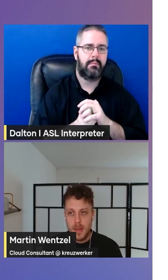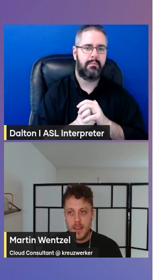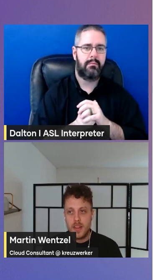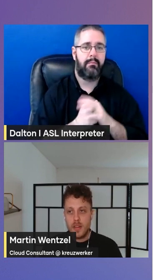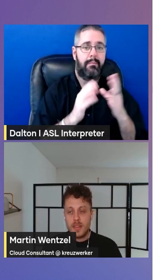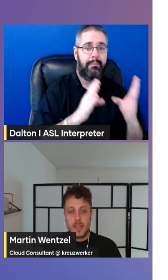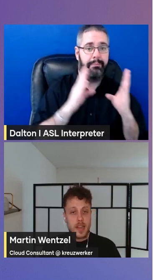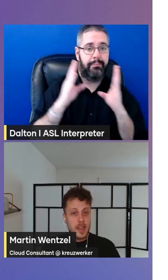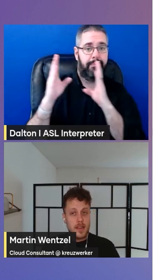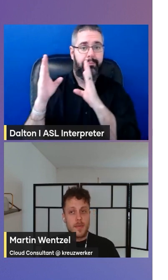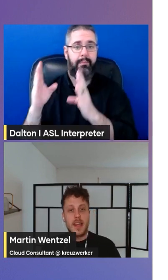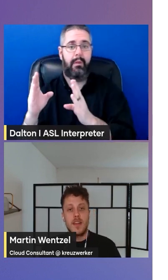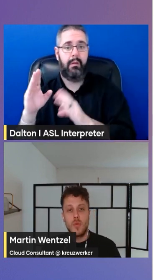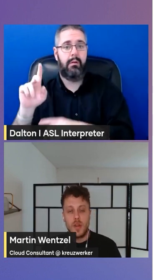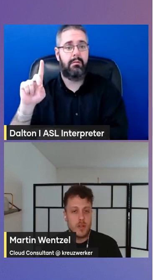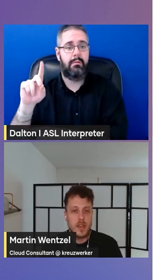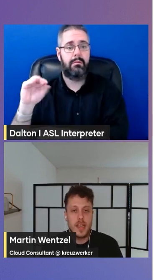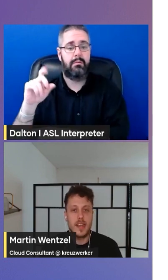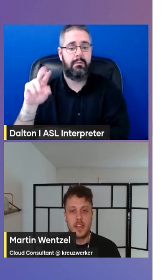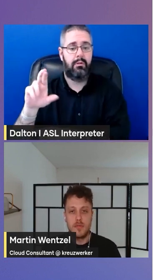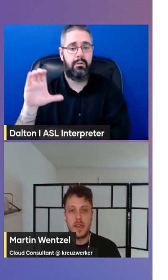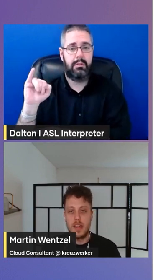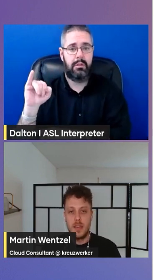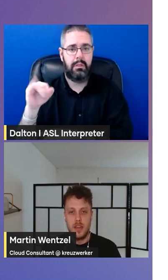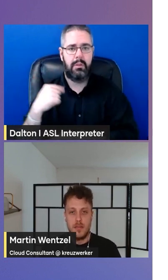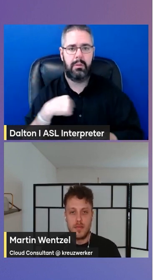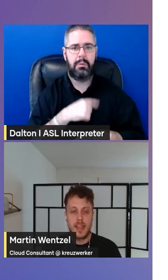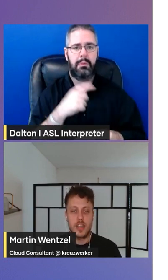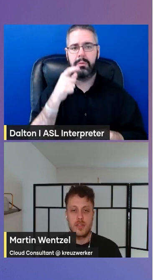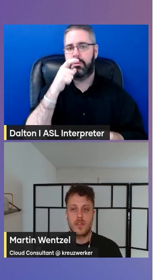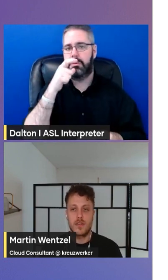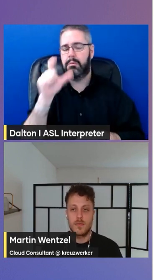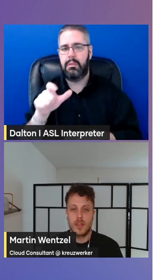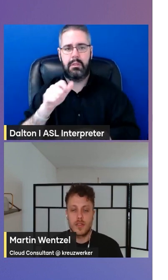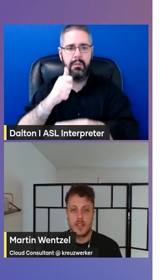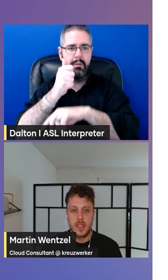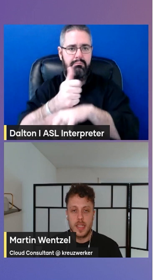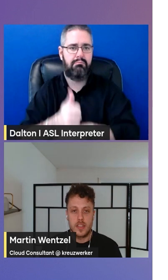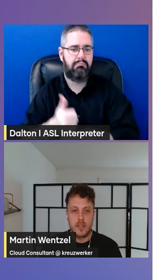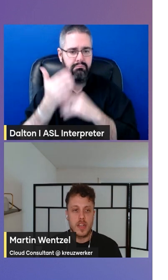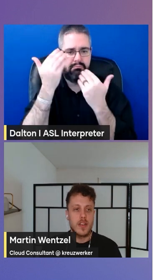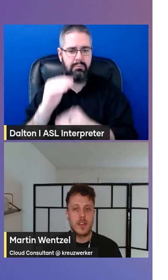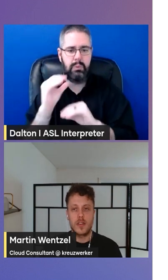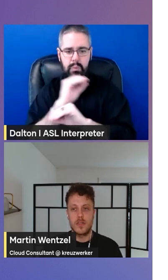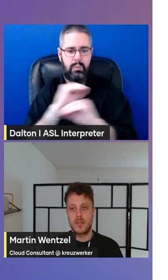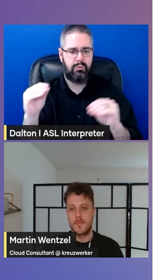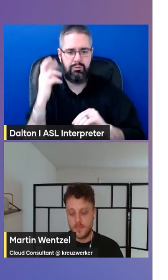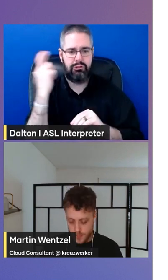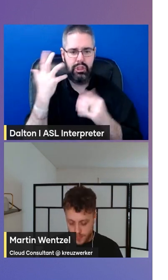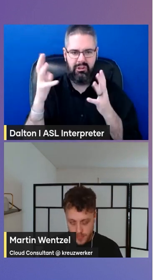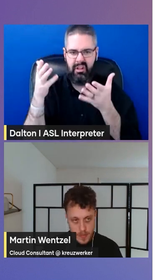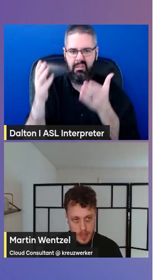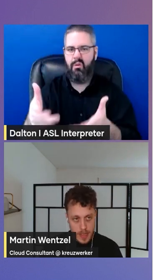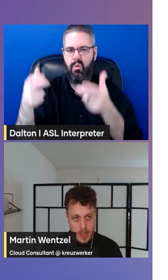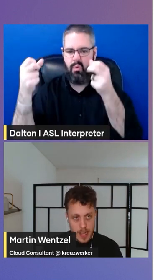When wrapping the Docker CLI, we don't need any re-implementation, of course, because it's already there, the code.